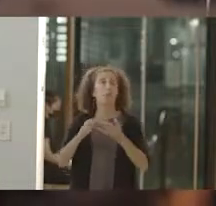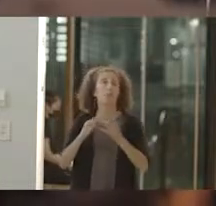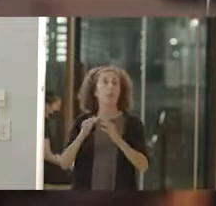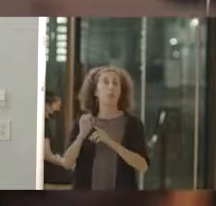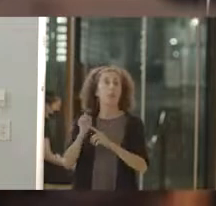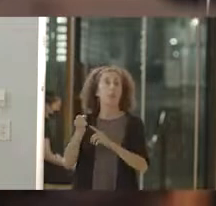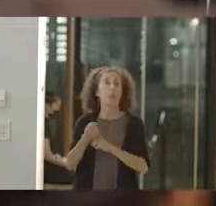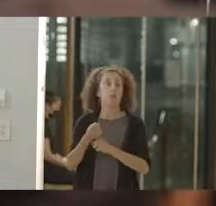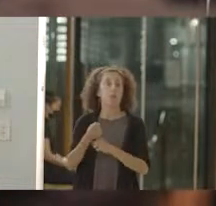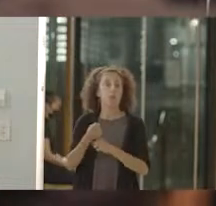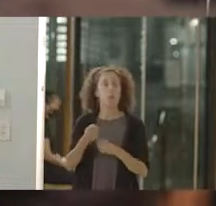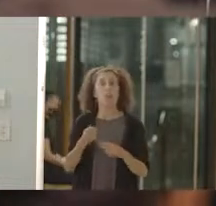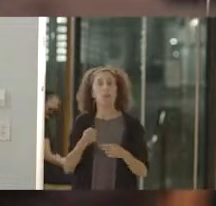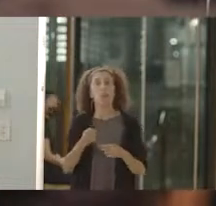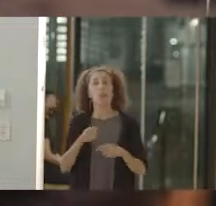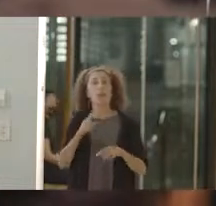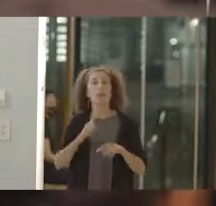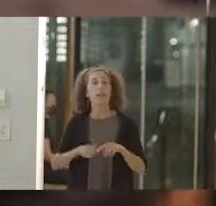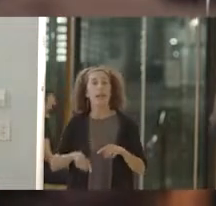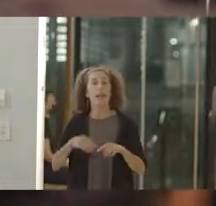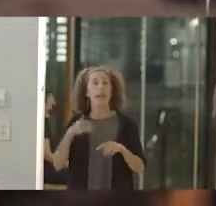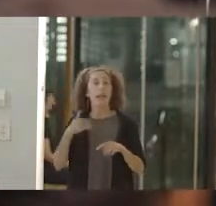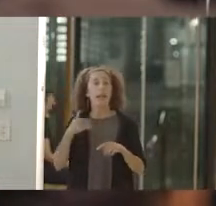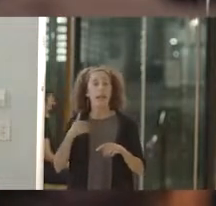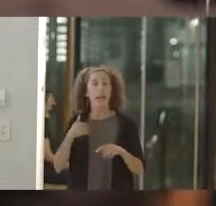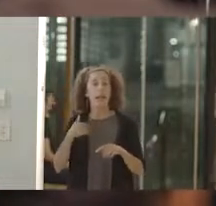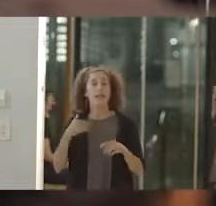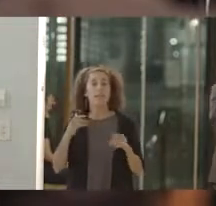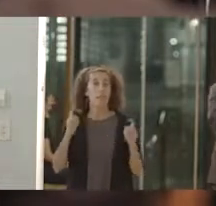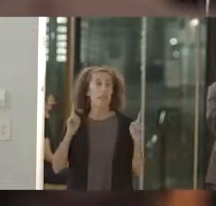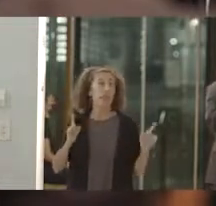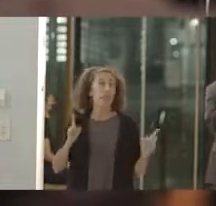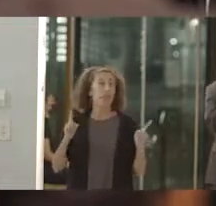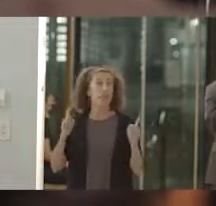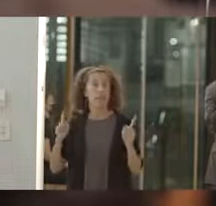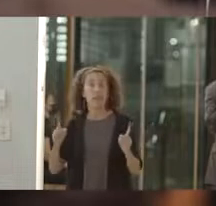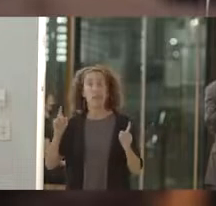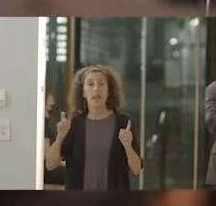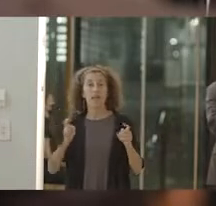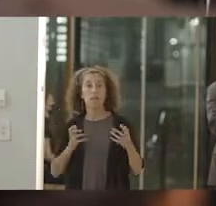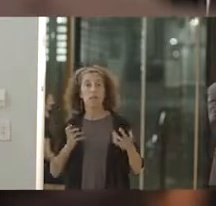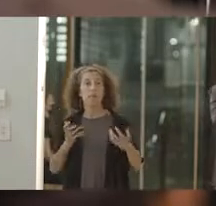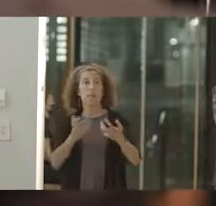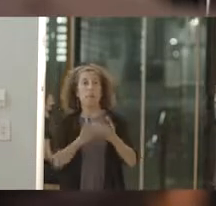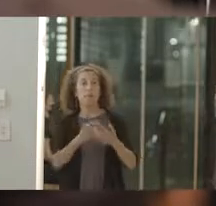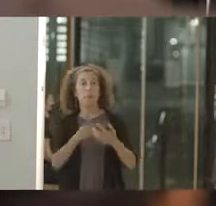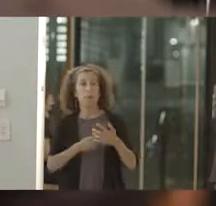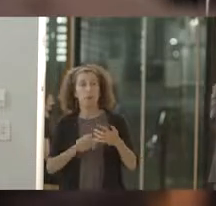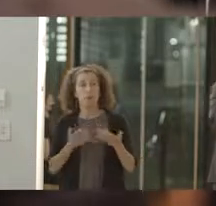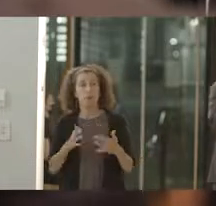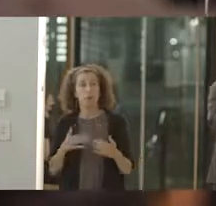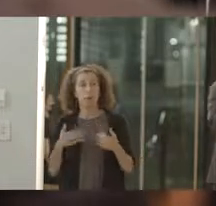that's at 12-foot elevation, a minimum of 30 feet away from the wall for a certain